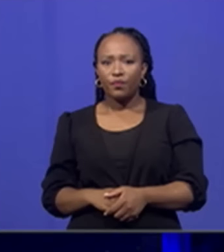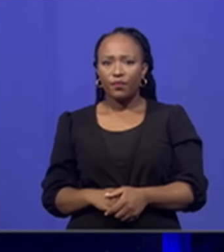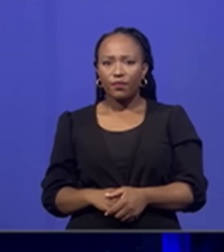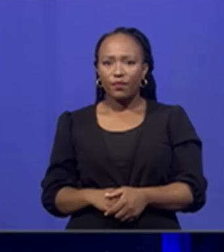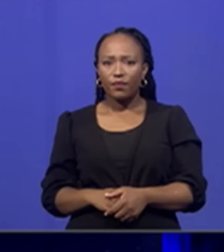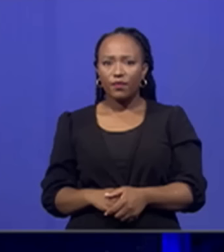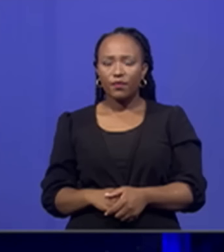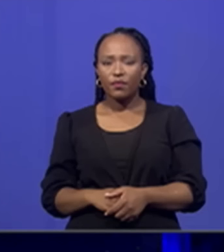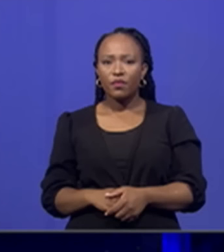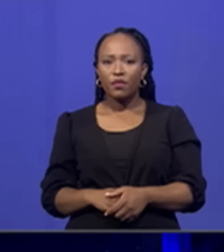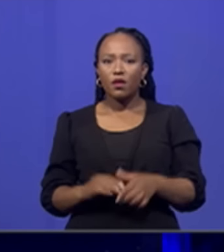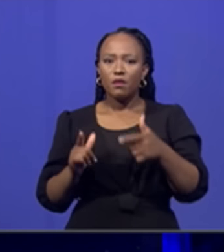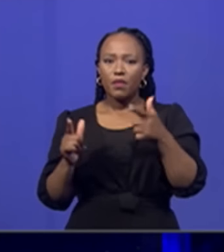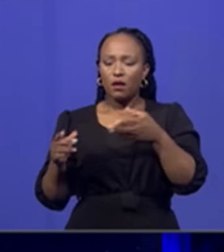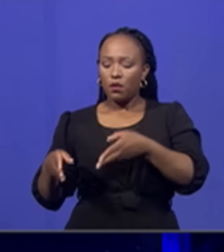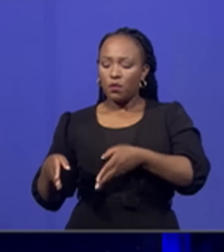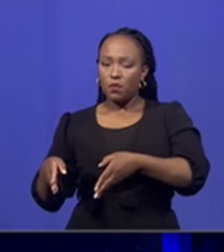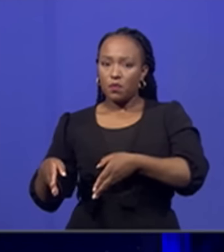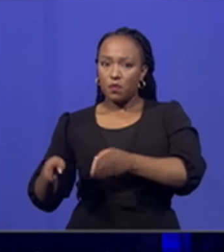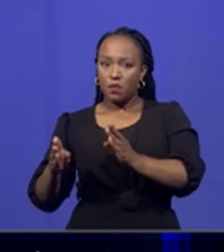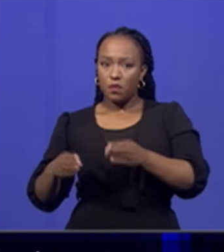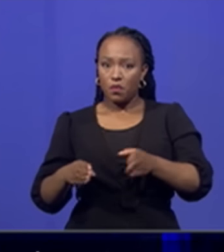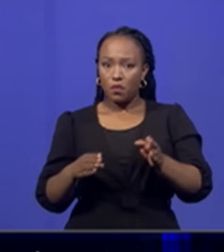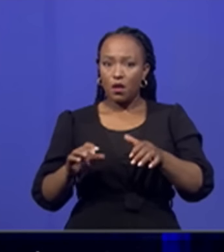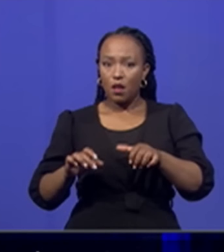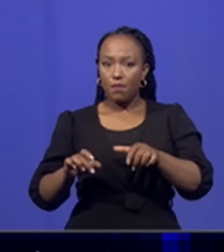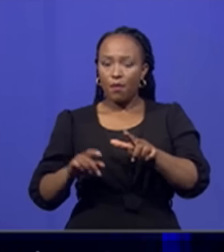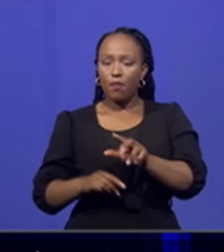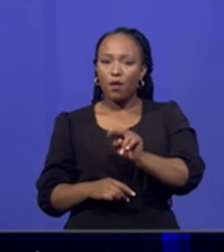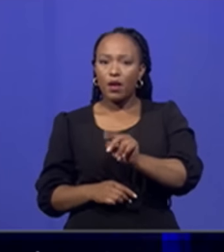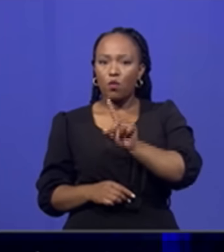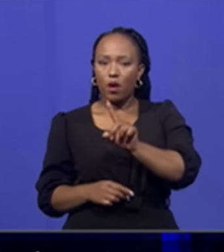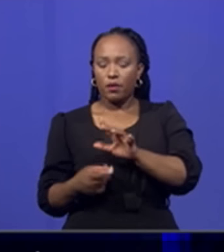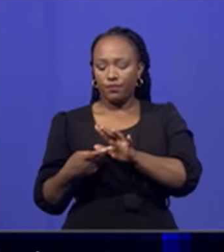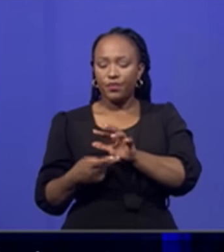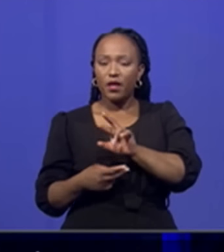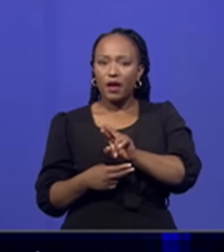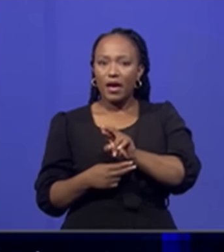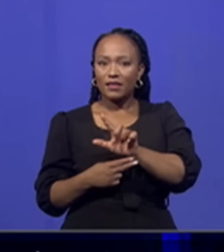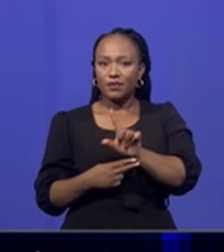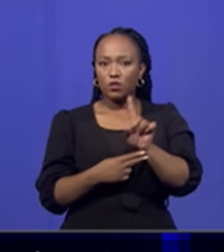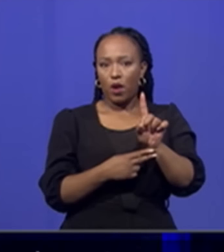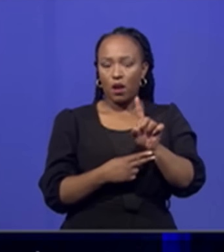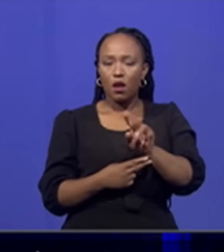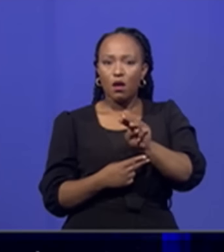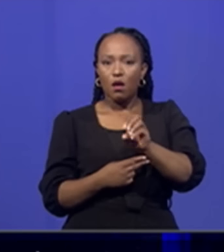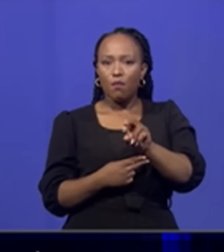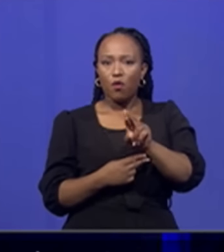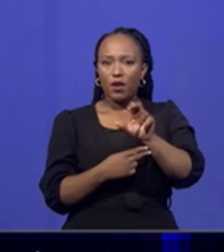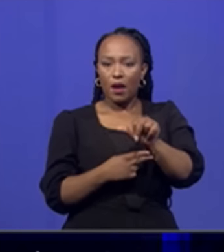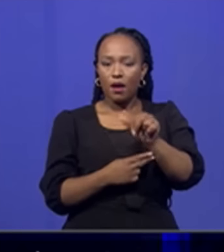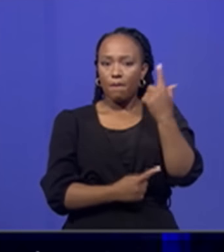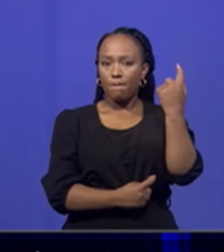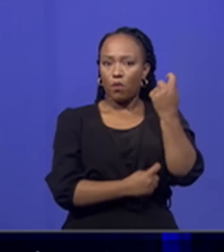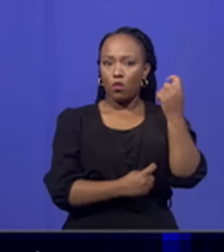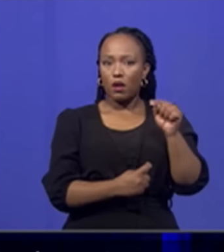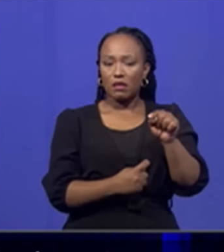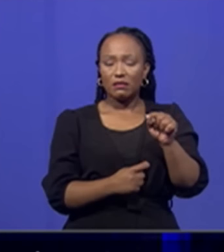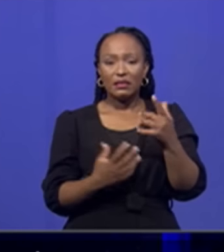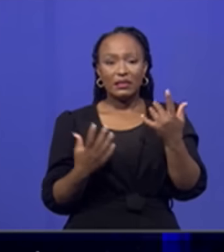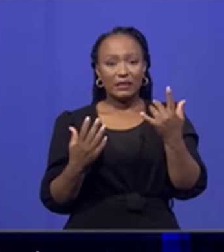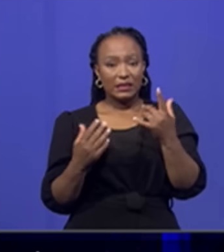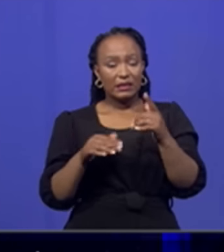Mebile meholo e kenyeletsang N1 hammoho le R71 profenseng ya Limpopo e le Bamboria botjhabela Polokwane ebile le maemo a kgutsitseng